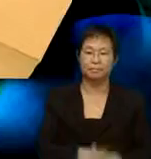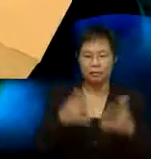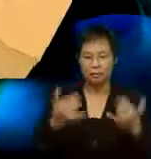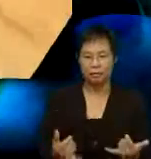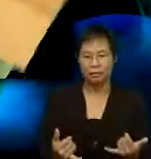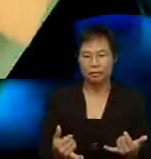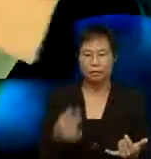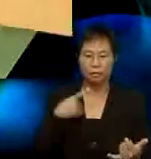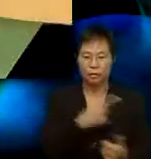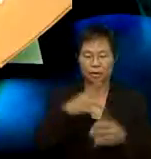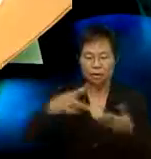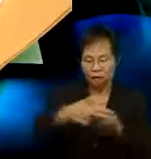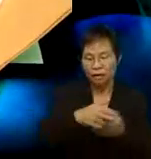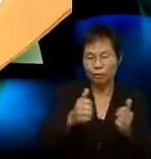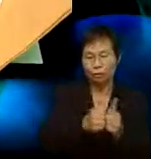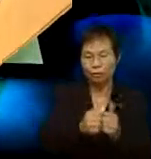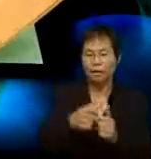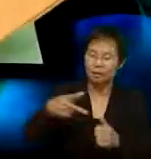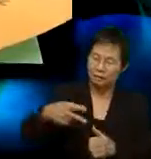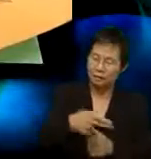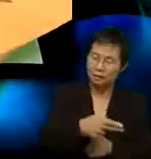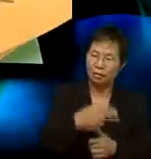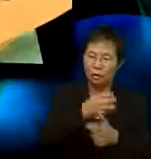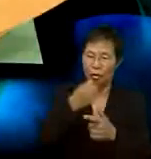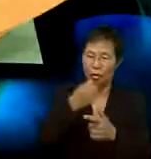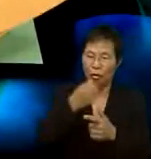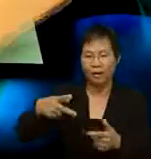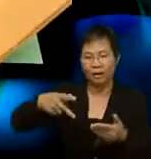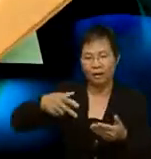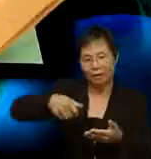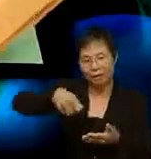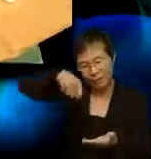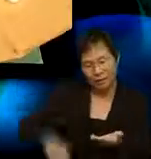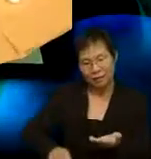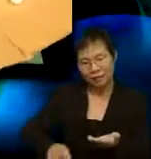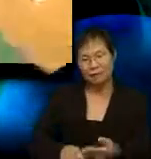Now, you can cut it with a pair of scissors or a cutter.